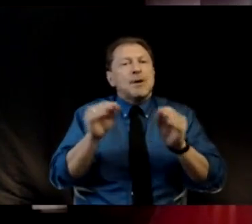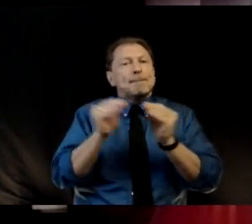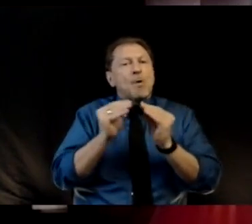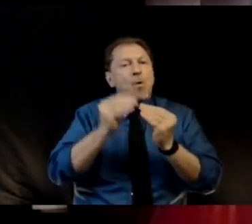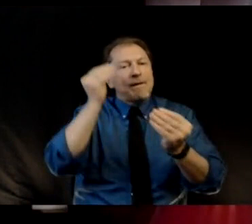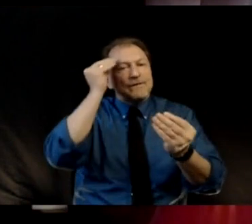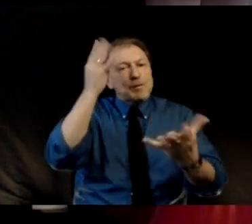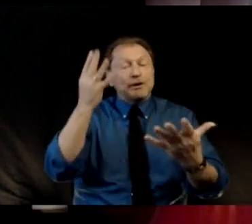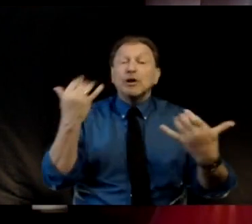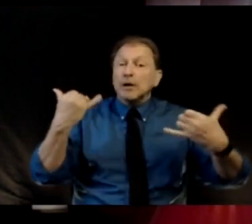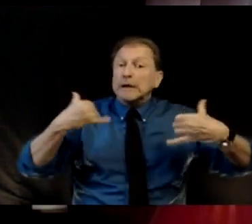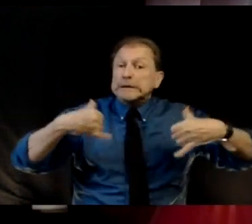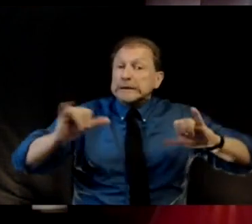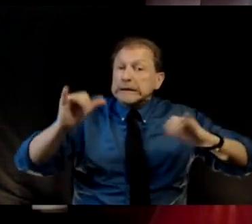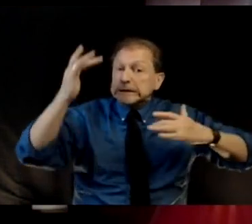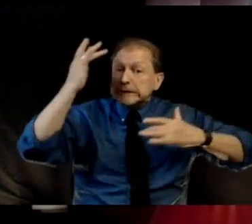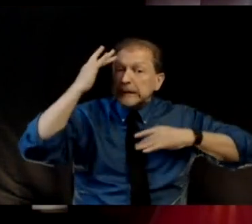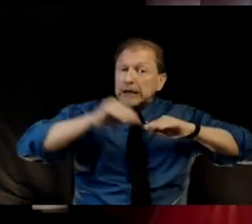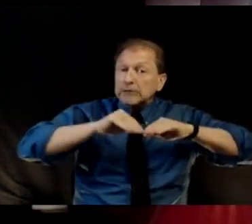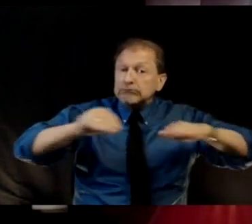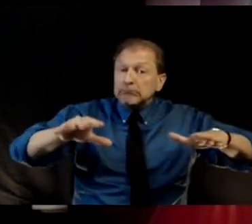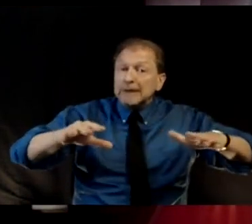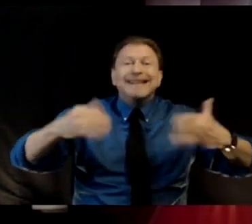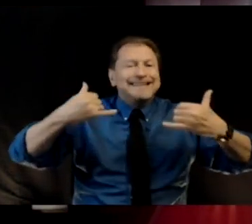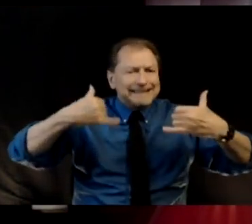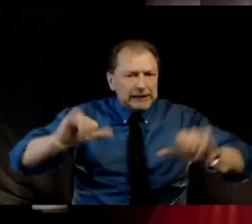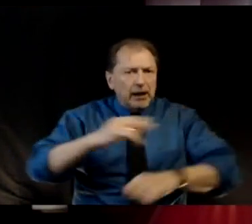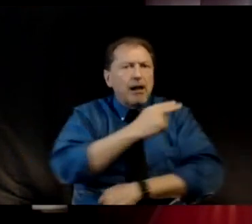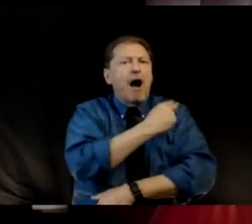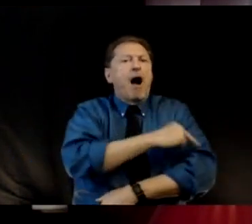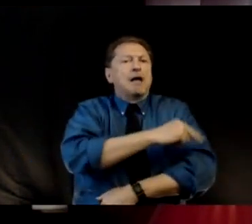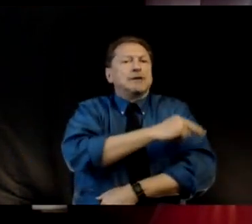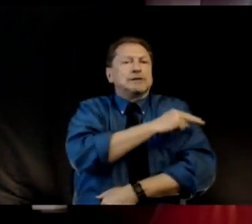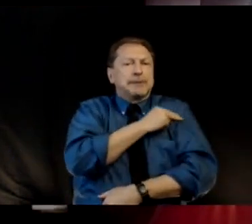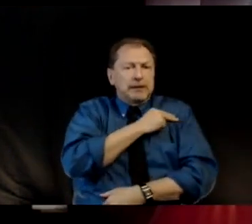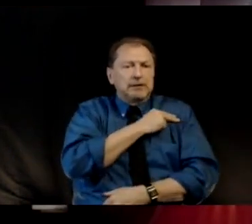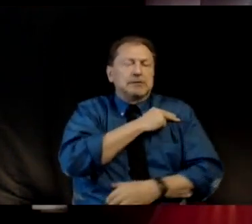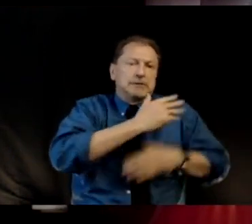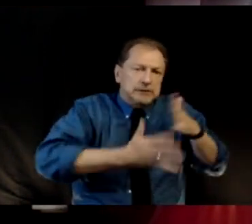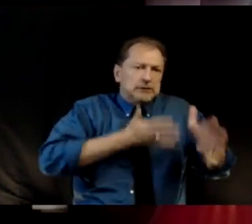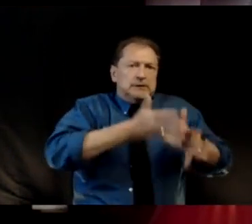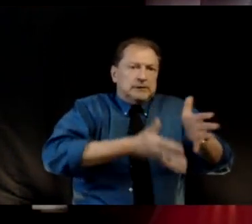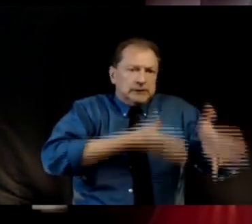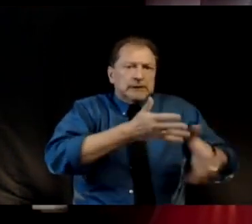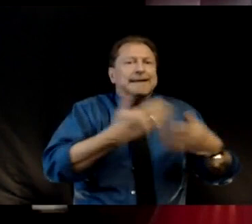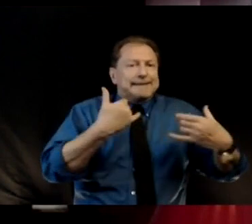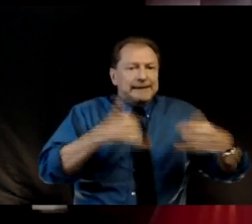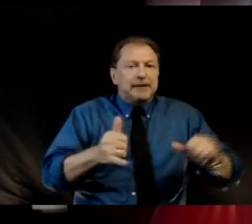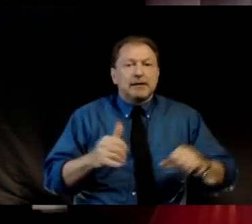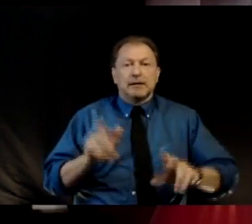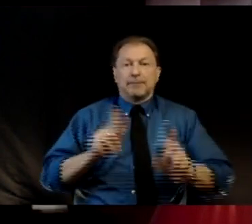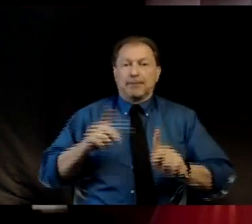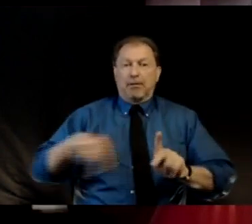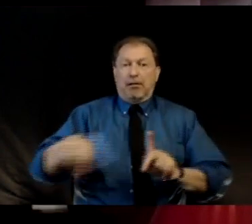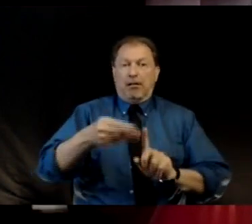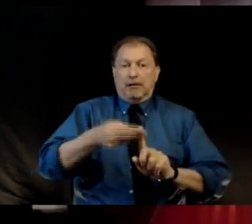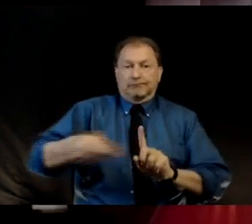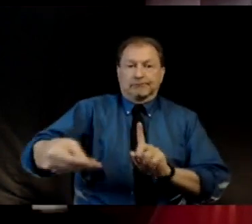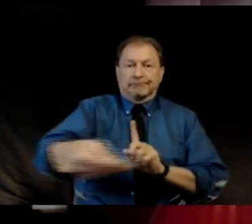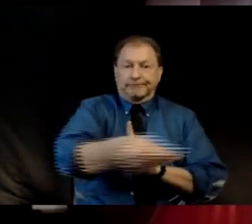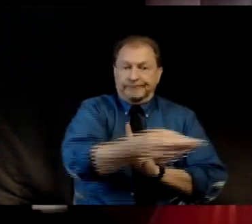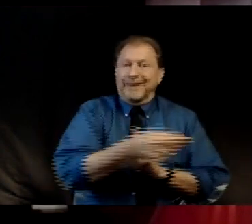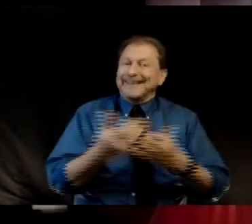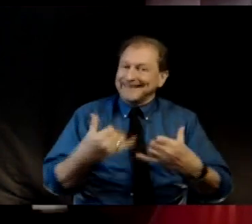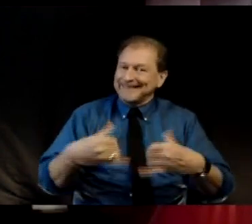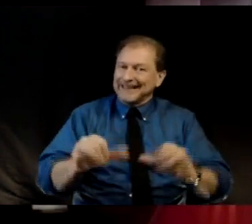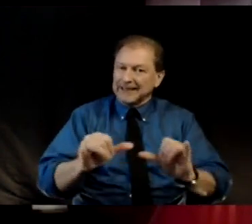COVID-19, which is still very much alive in the halls of our hospitals and among the population at large. Before I turn the